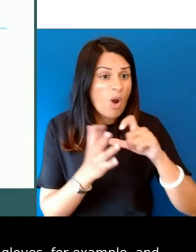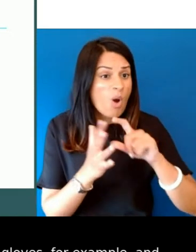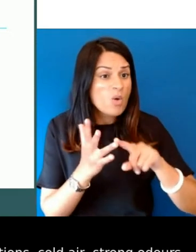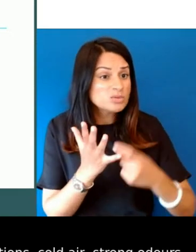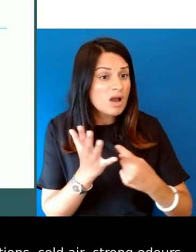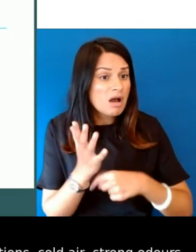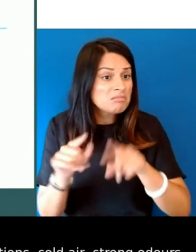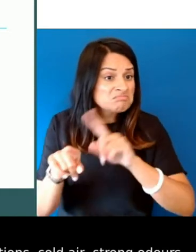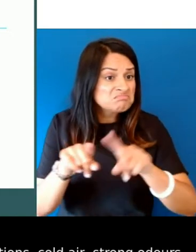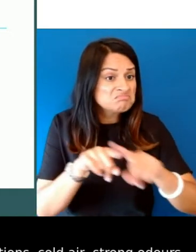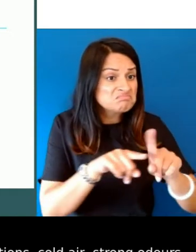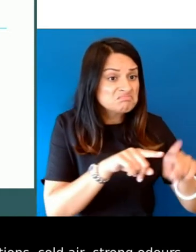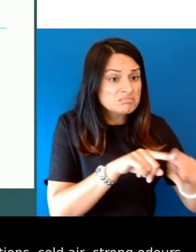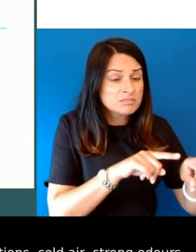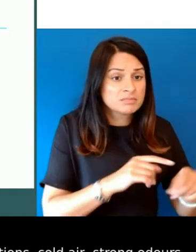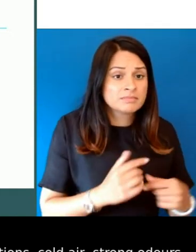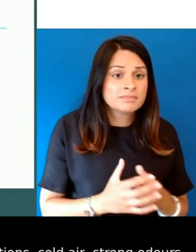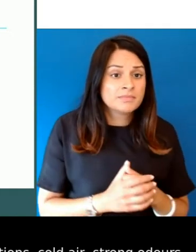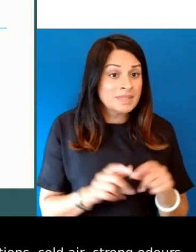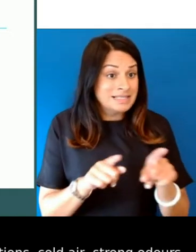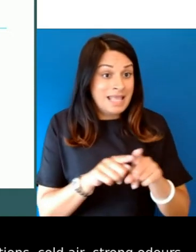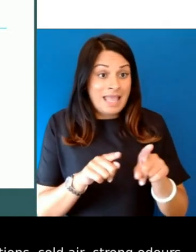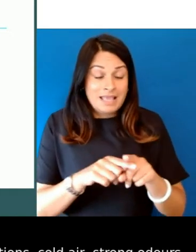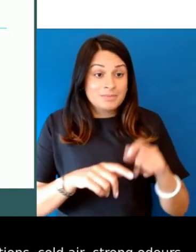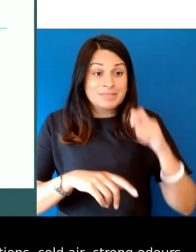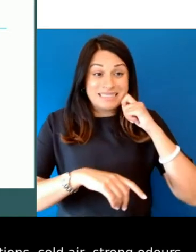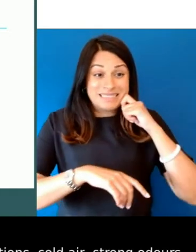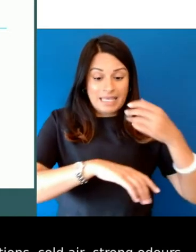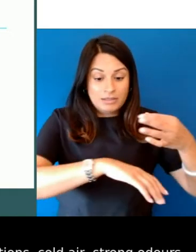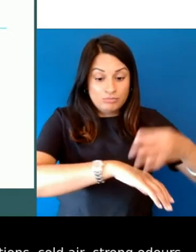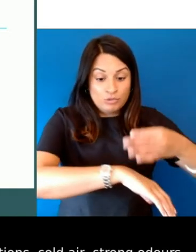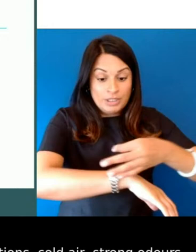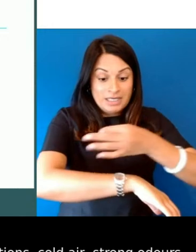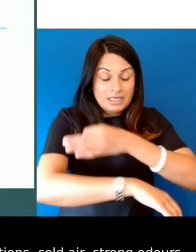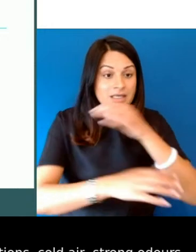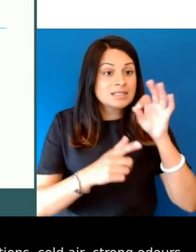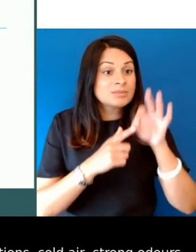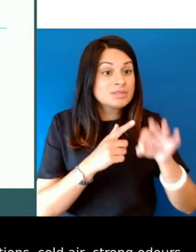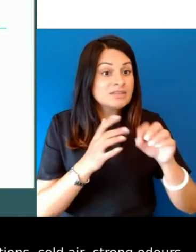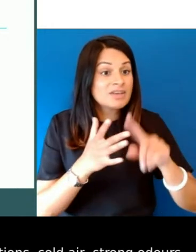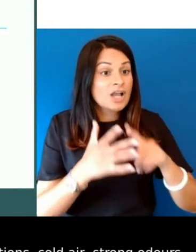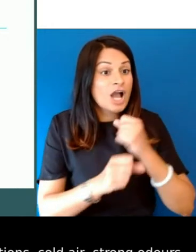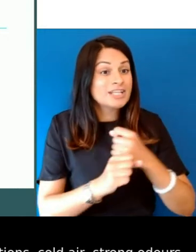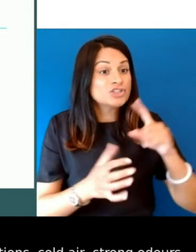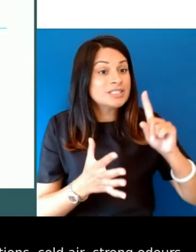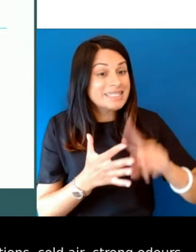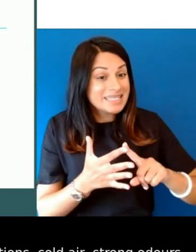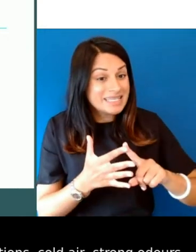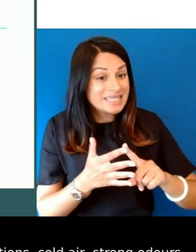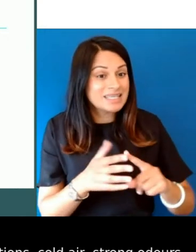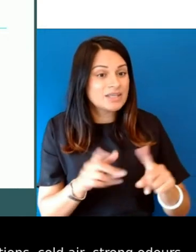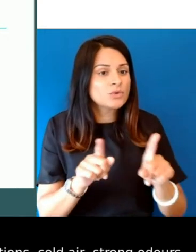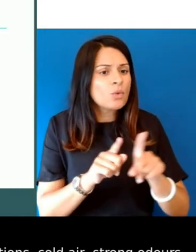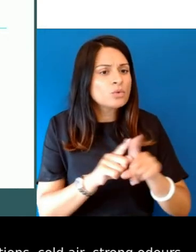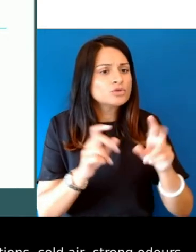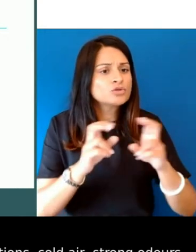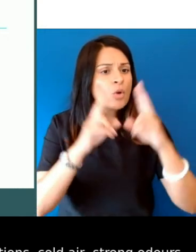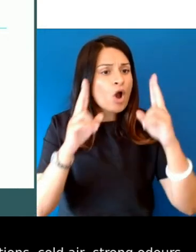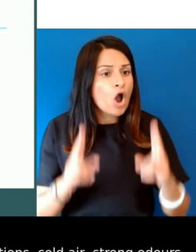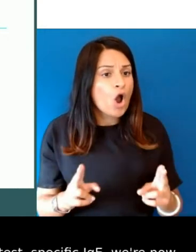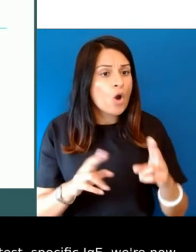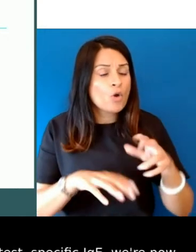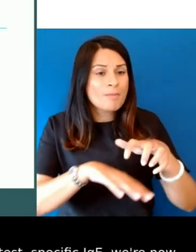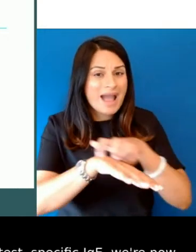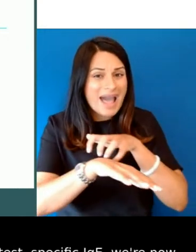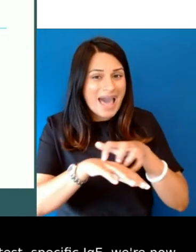as food allergy so skin prick test specific ige we're now doing home allergy tests um which is where um